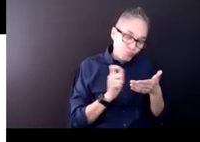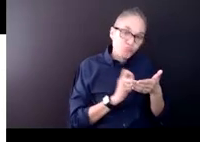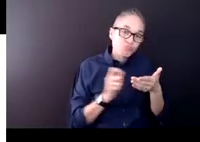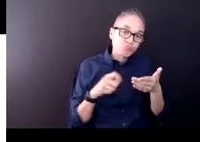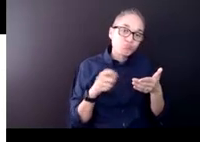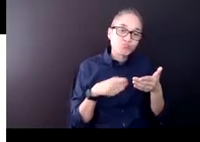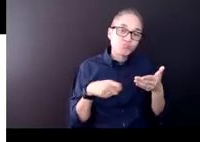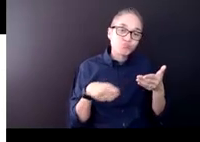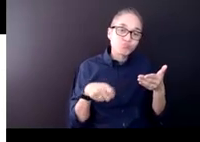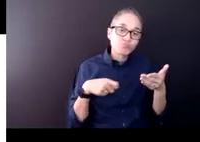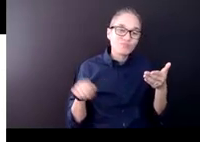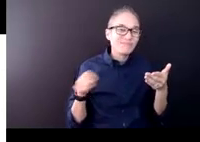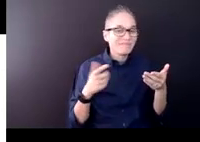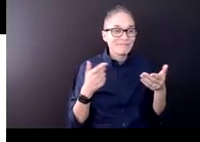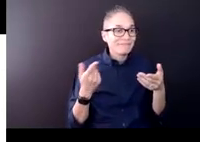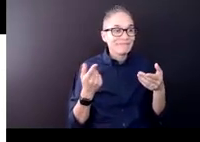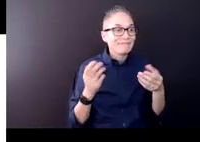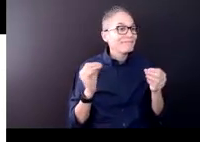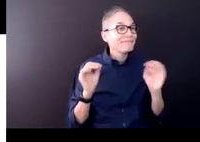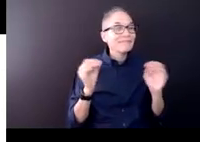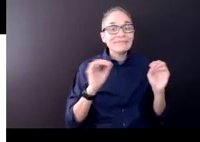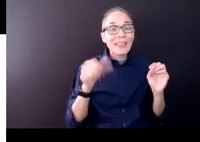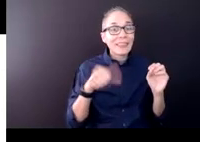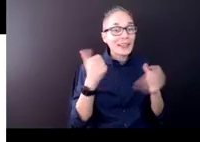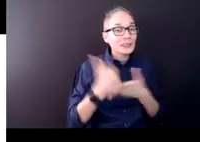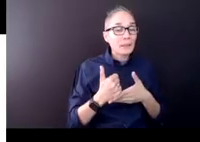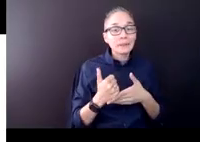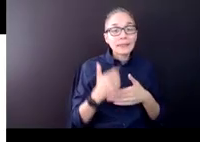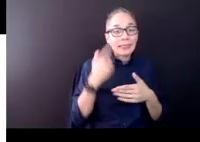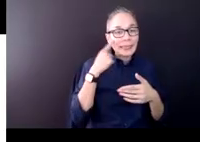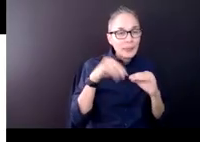writes longhand. He says there's no other practice that helps him